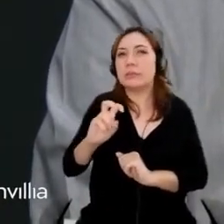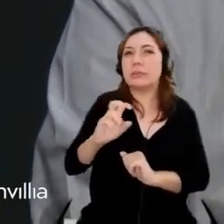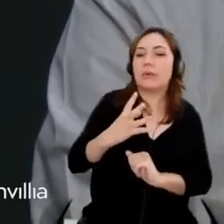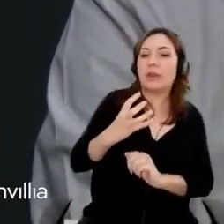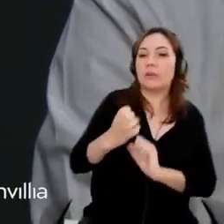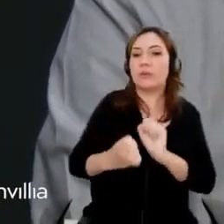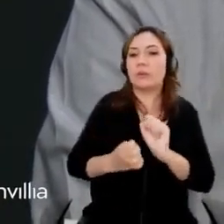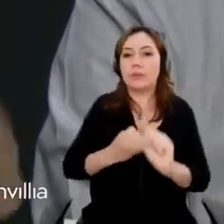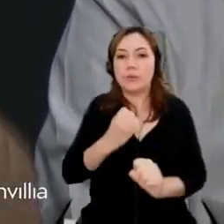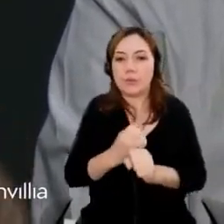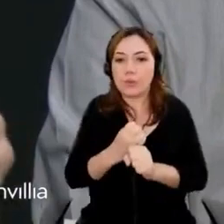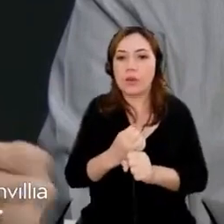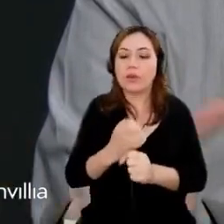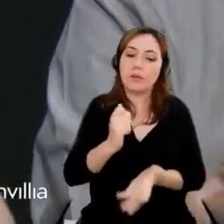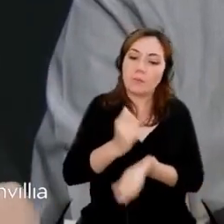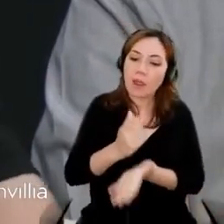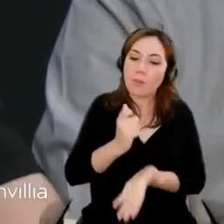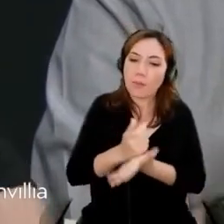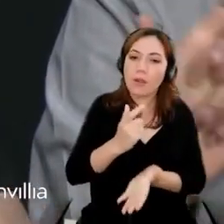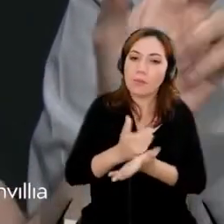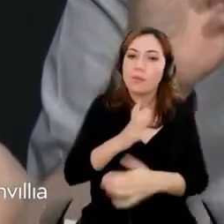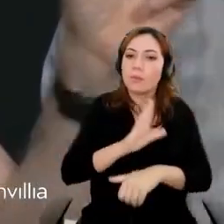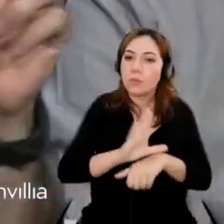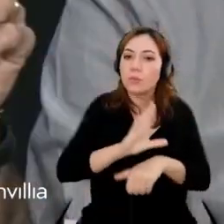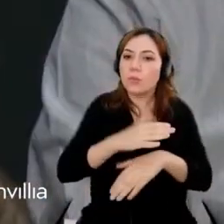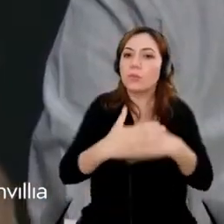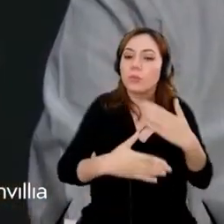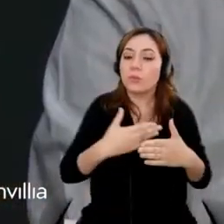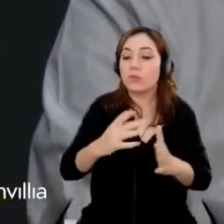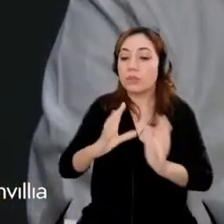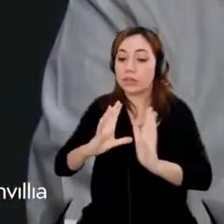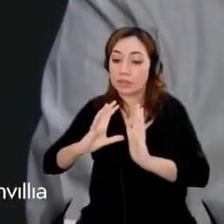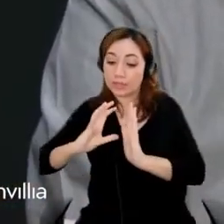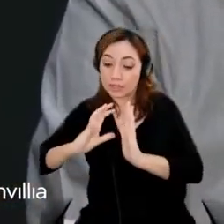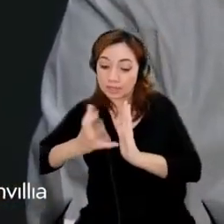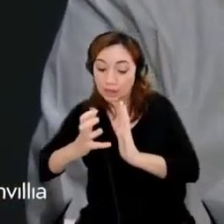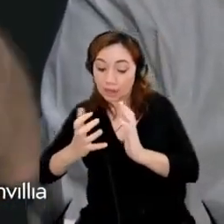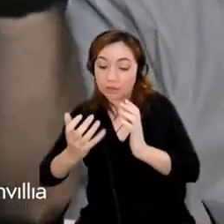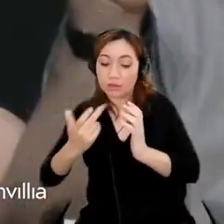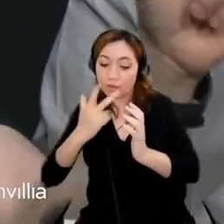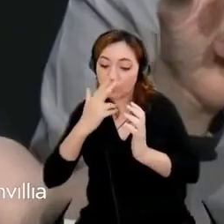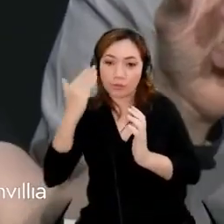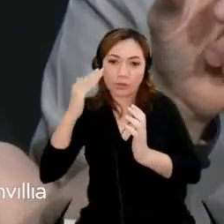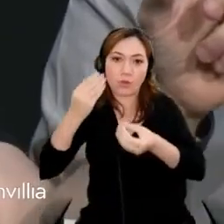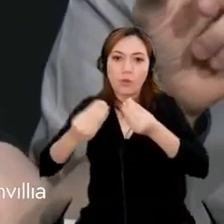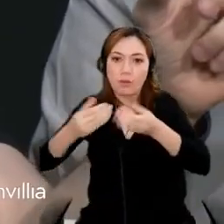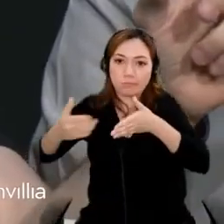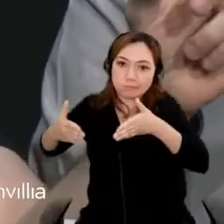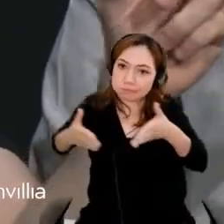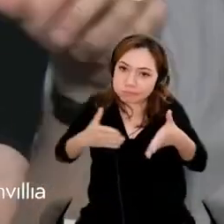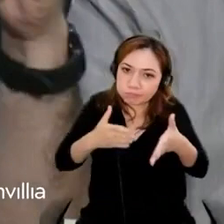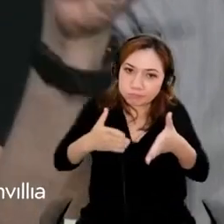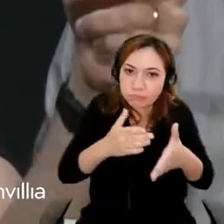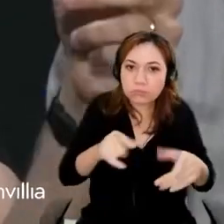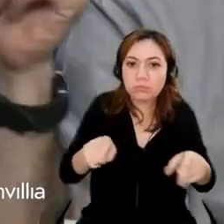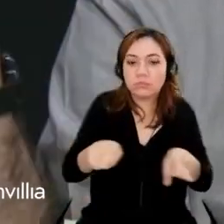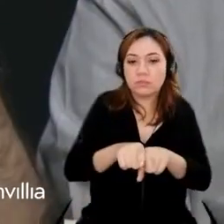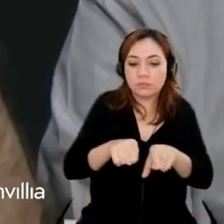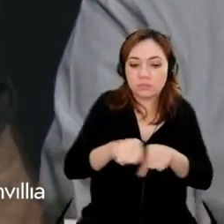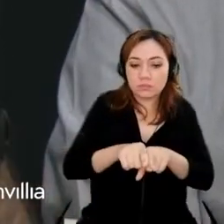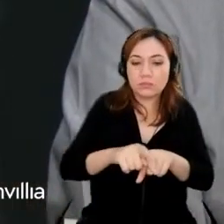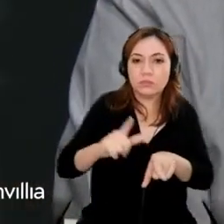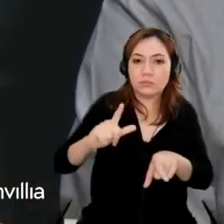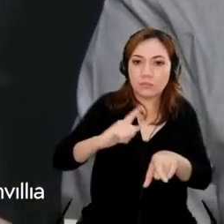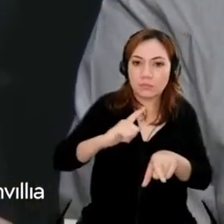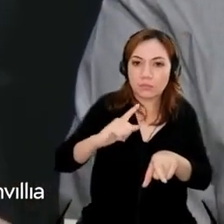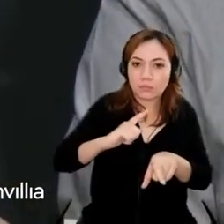they are using all this data to understand the full journey, just like you mentioned, and then to forecast which new customers